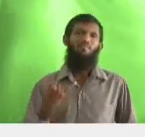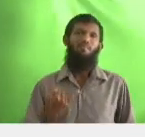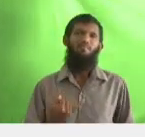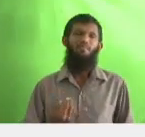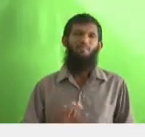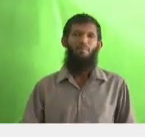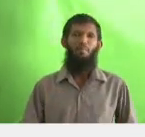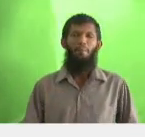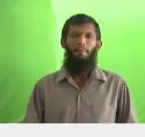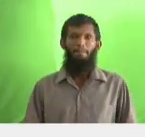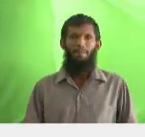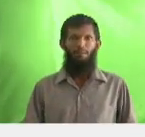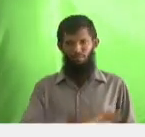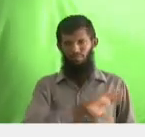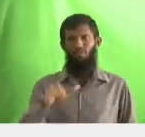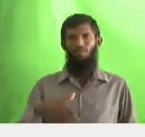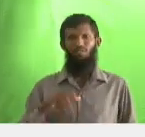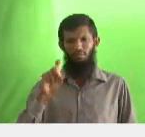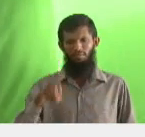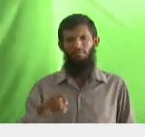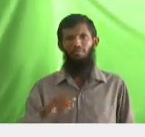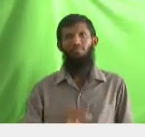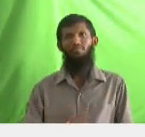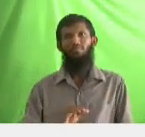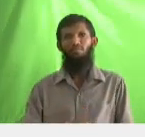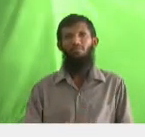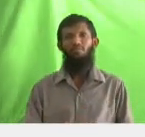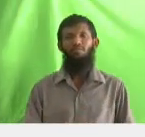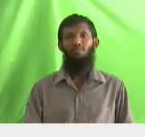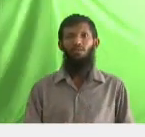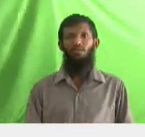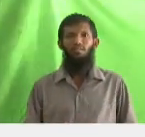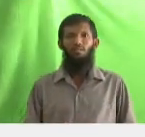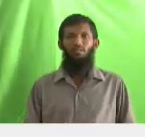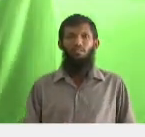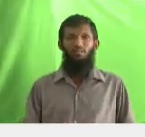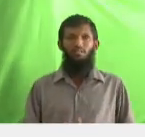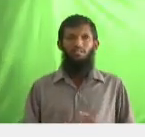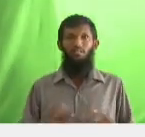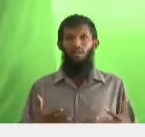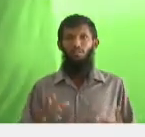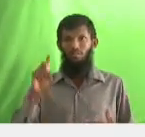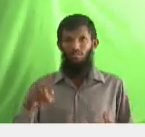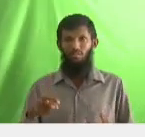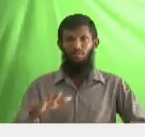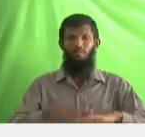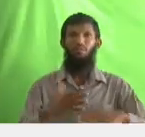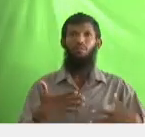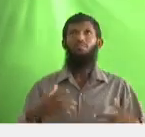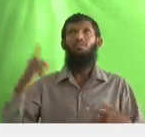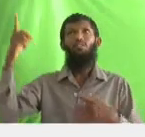one of us has needs. These needs are fulfilled through the mercy of the